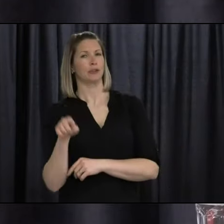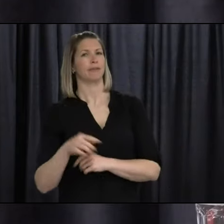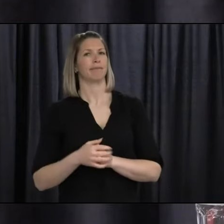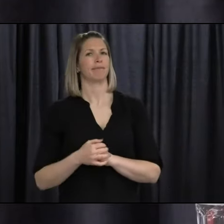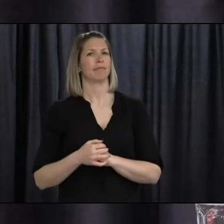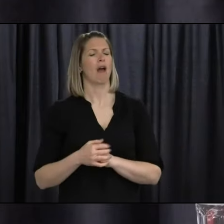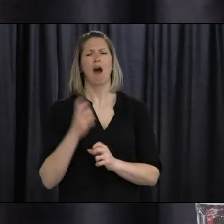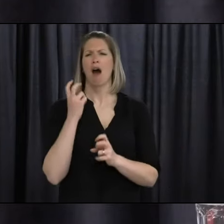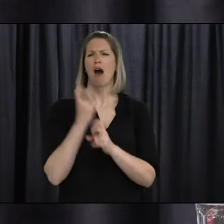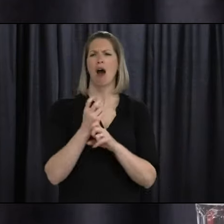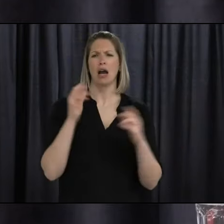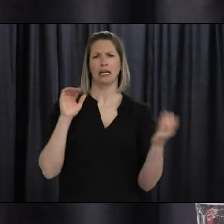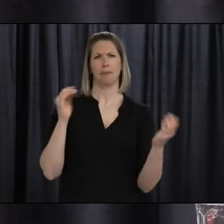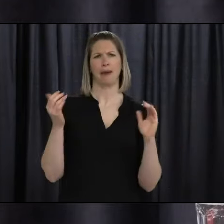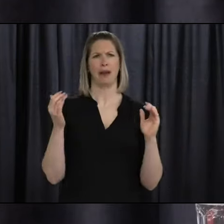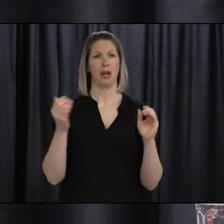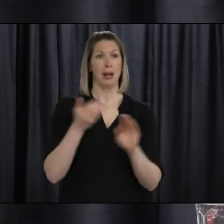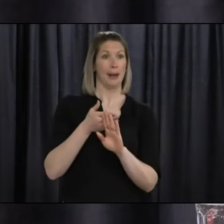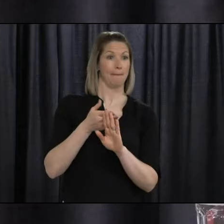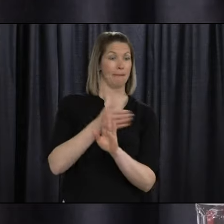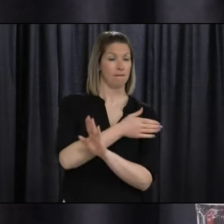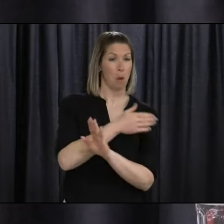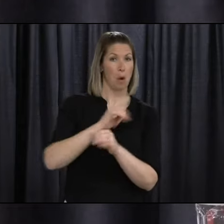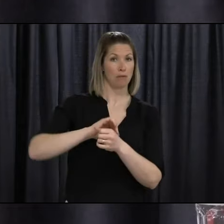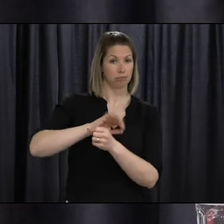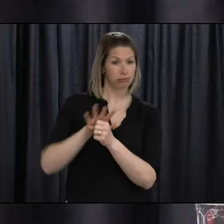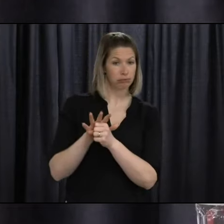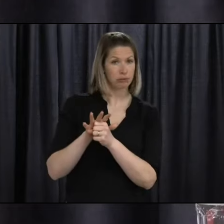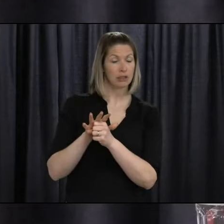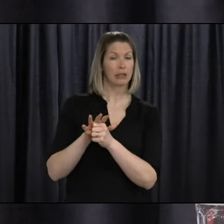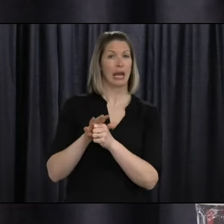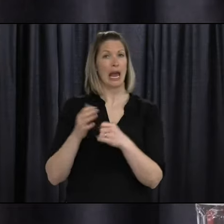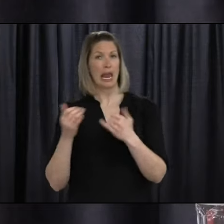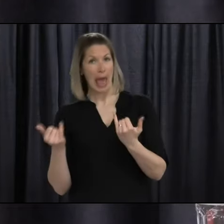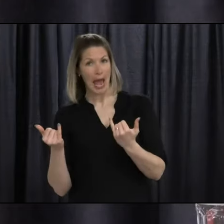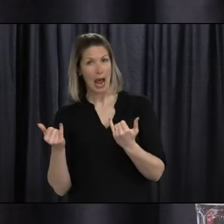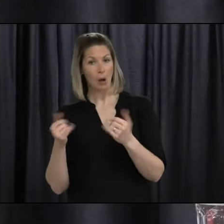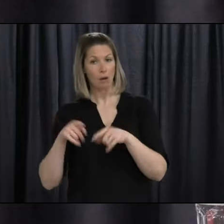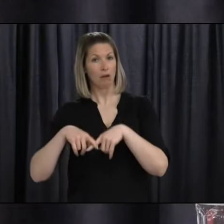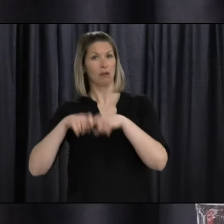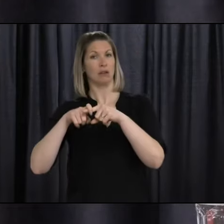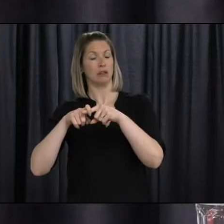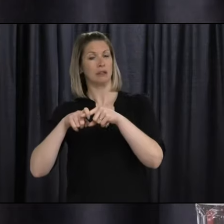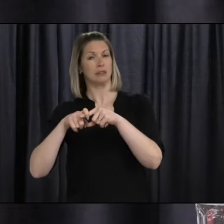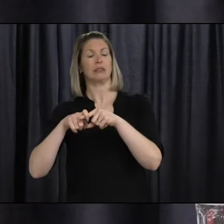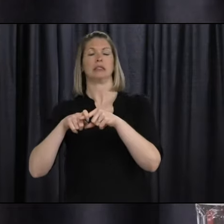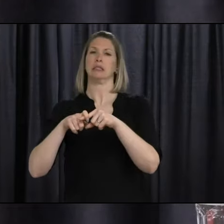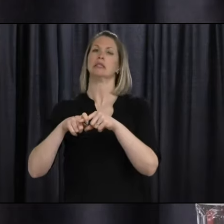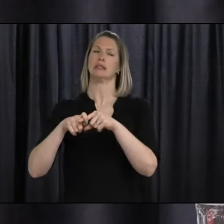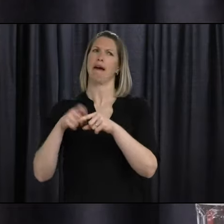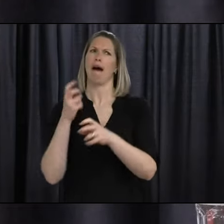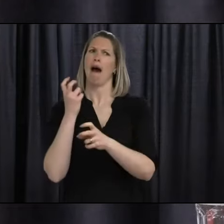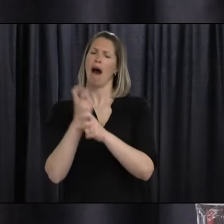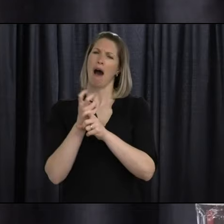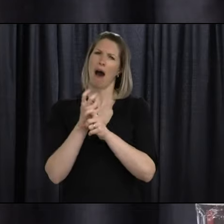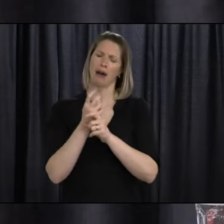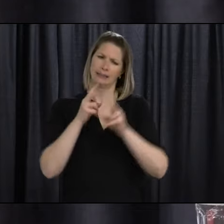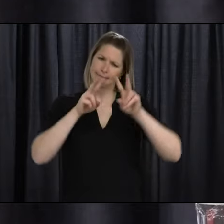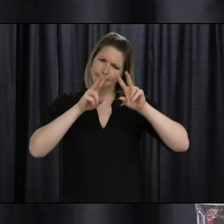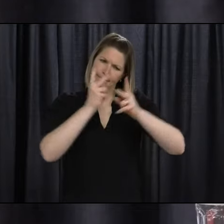of situations, wait lists are not managed solely by the regional health authorities for procedures,